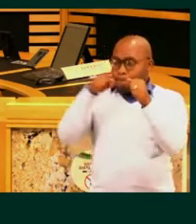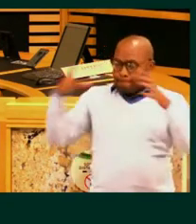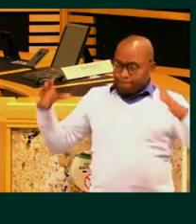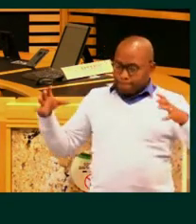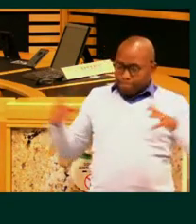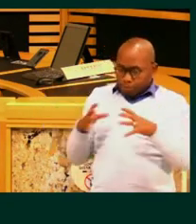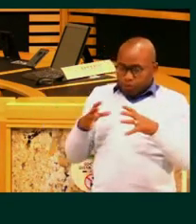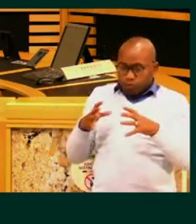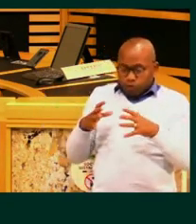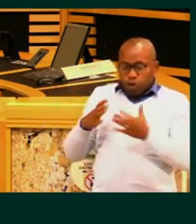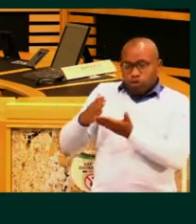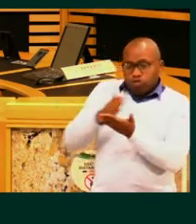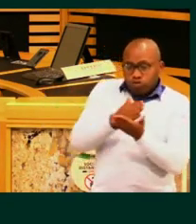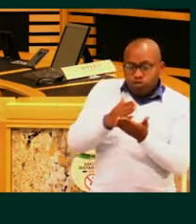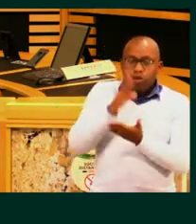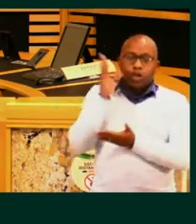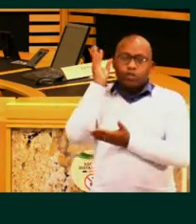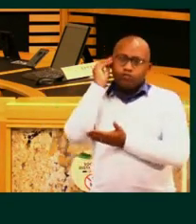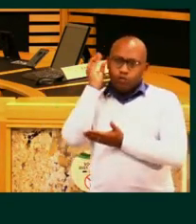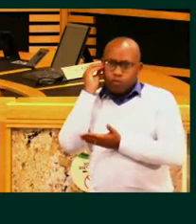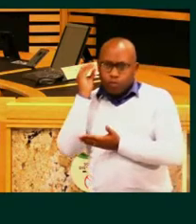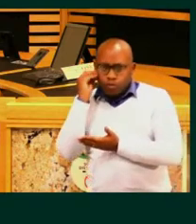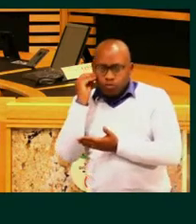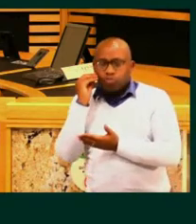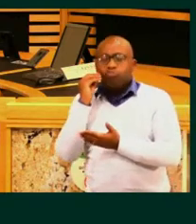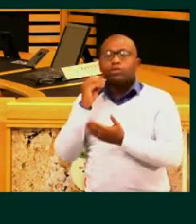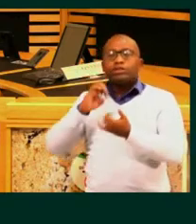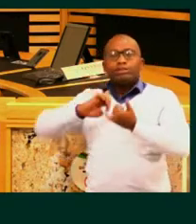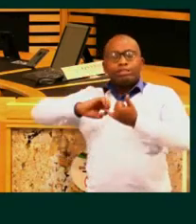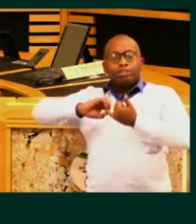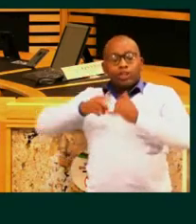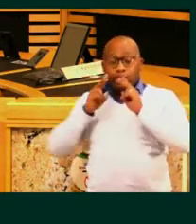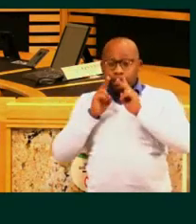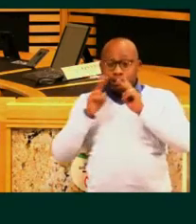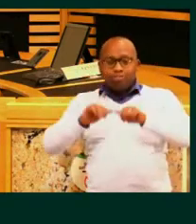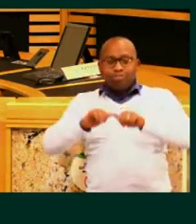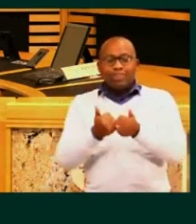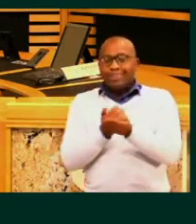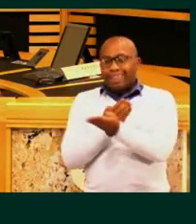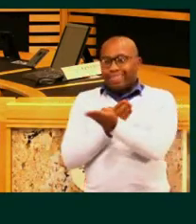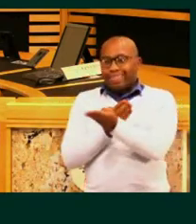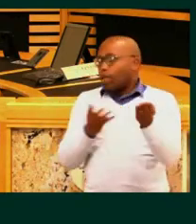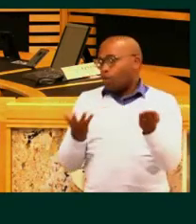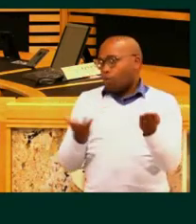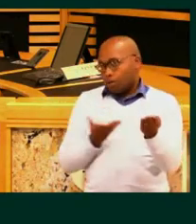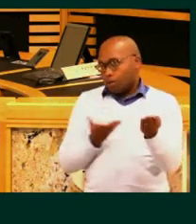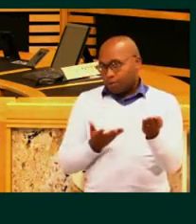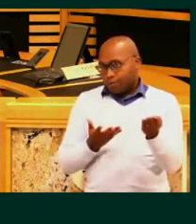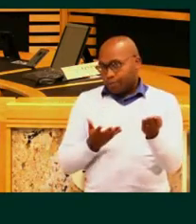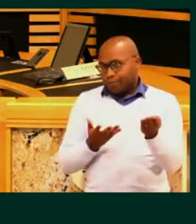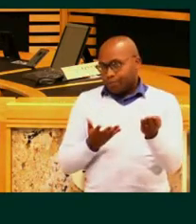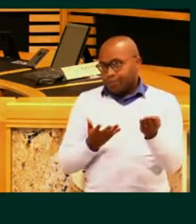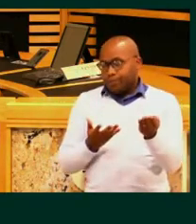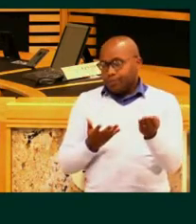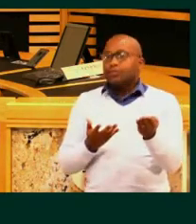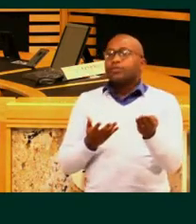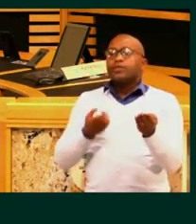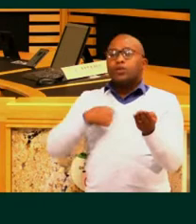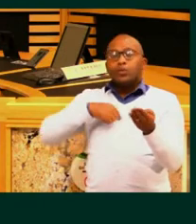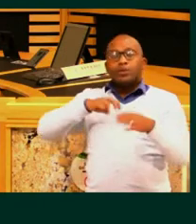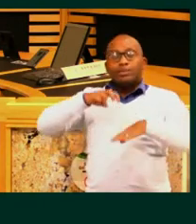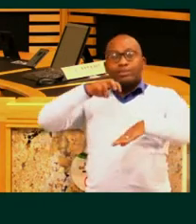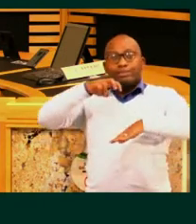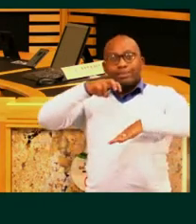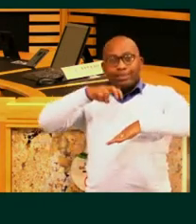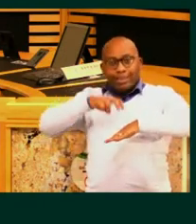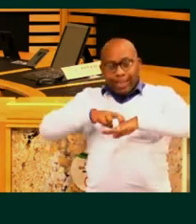exchange address challenges and craft collaborative Solutions in essence a collective multi faet approach is crucial to